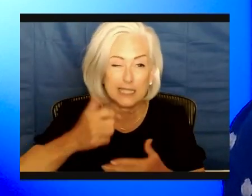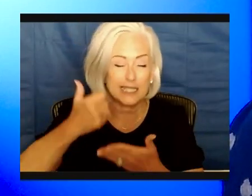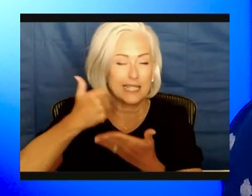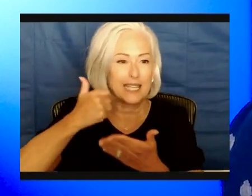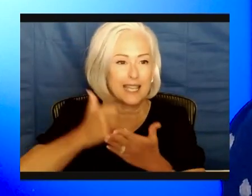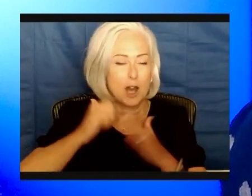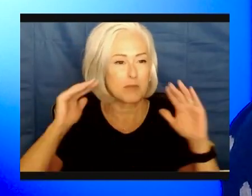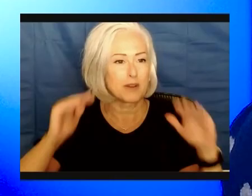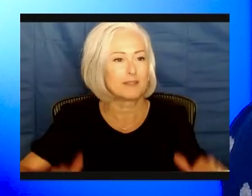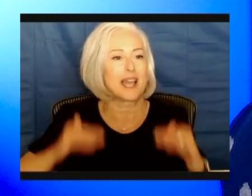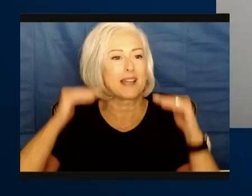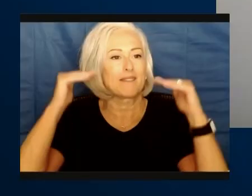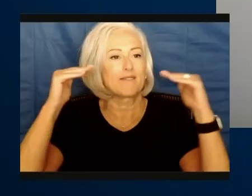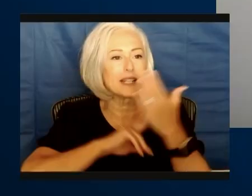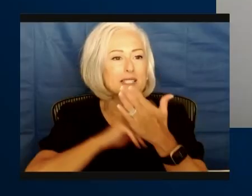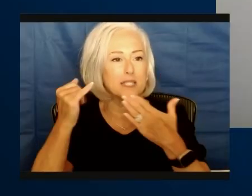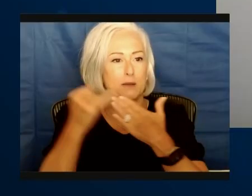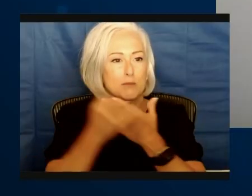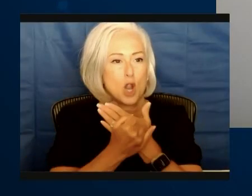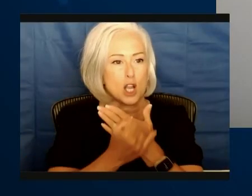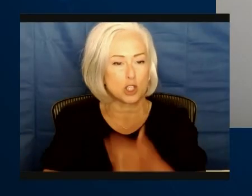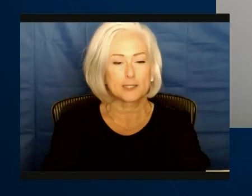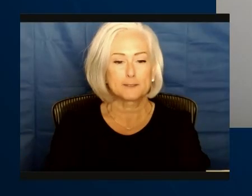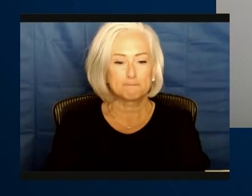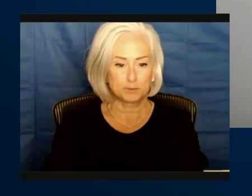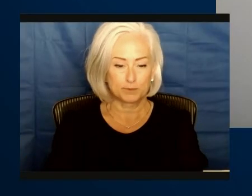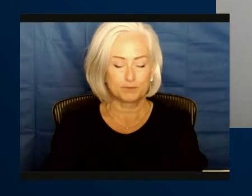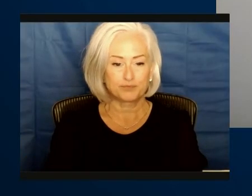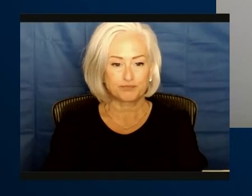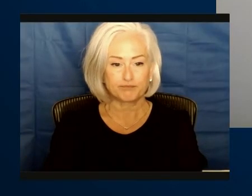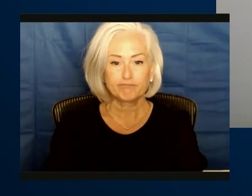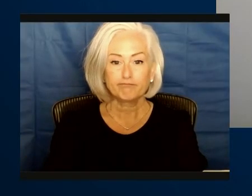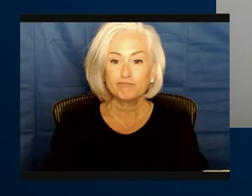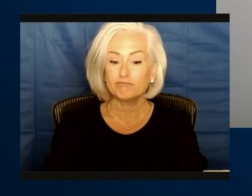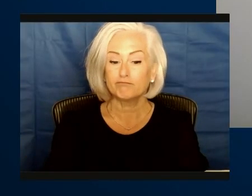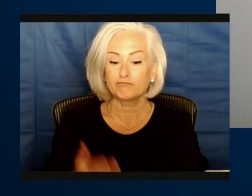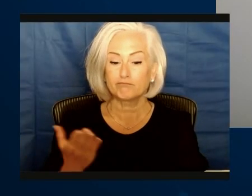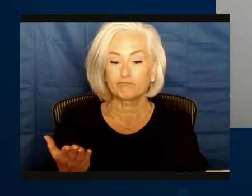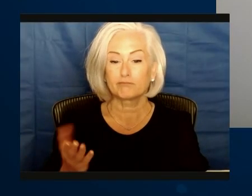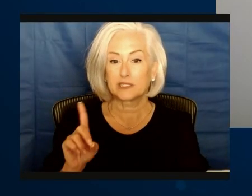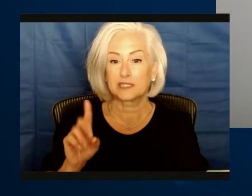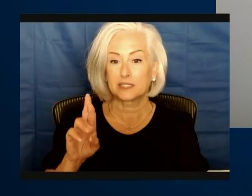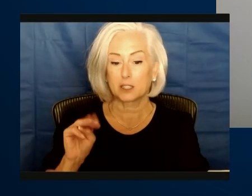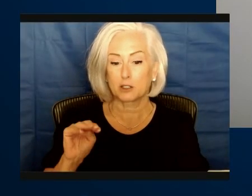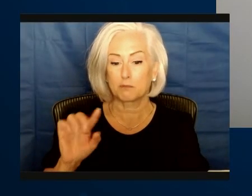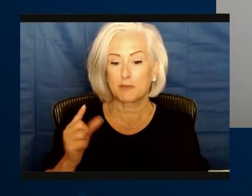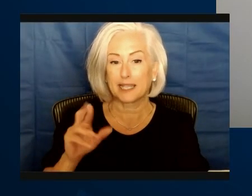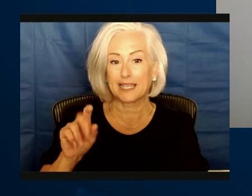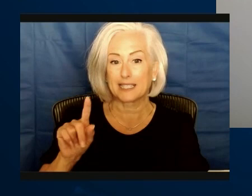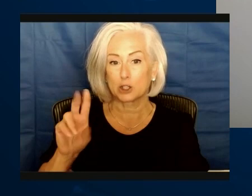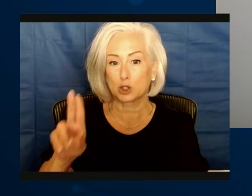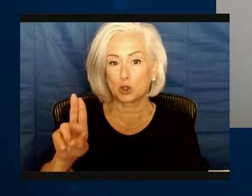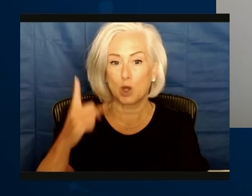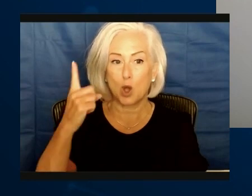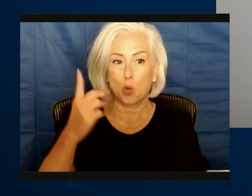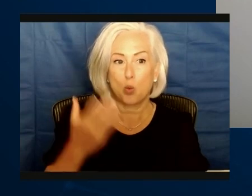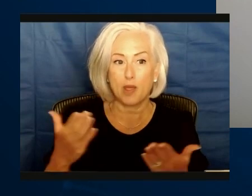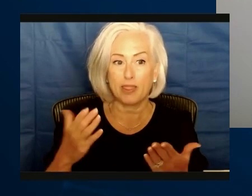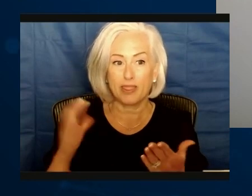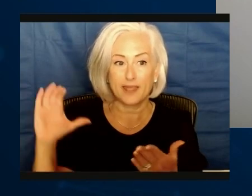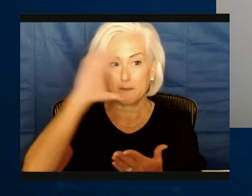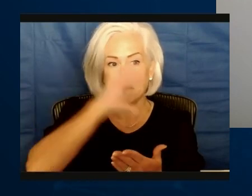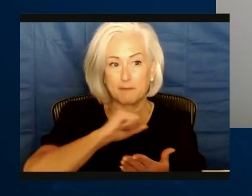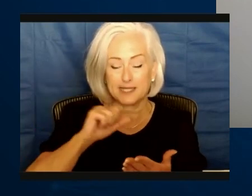this project and initiative? Dr. Mengistu, what's the one thing that's missing that can most advance this